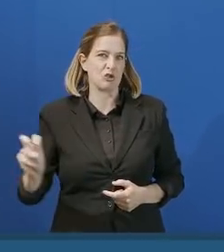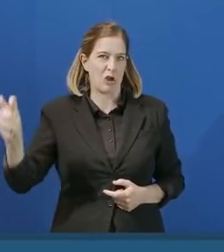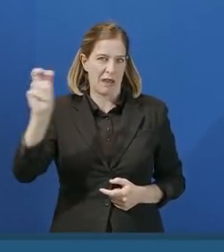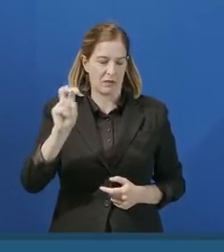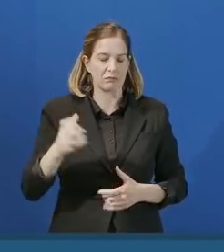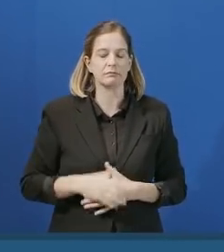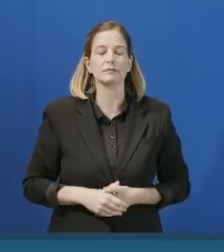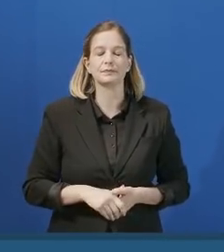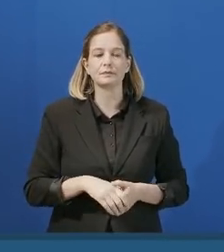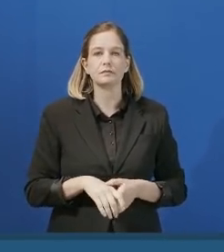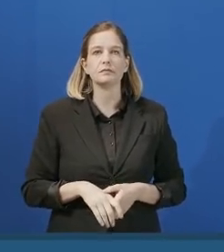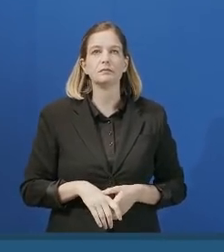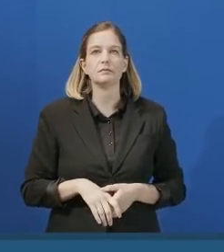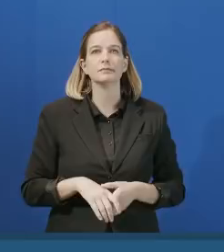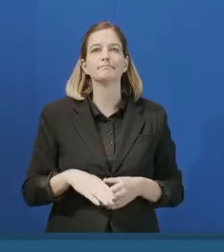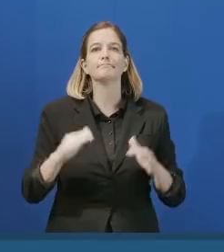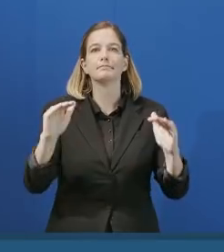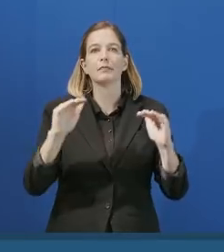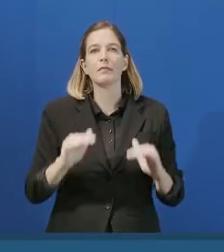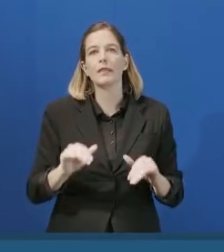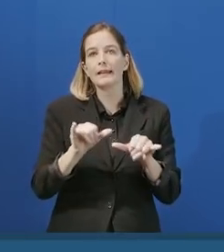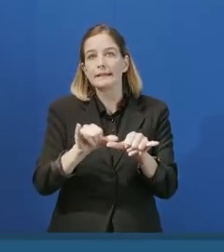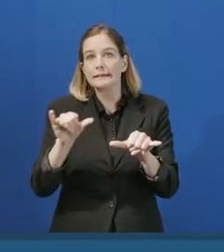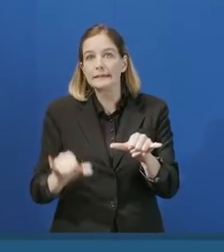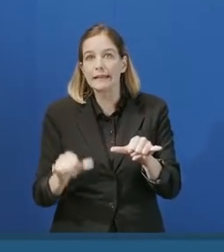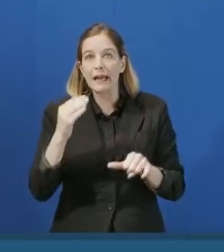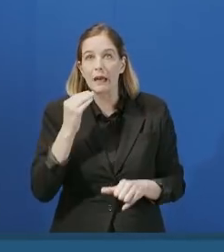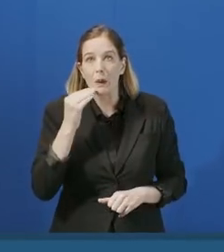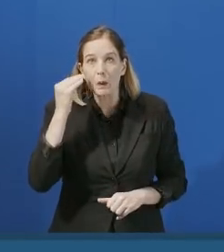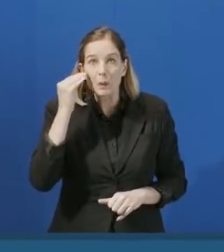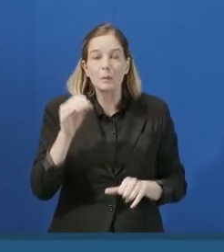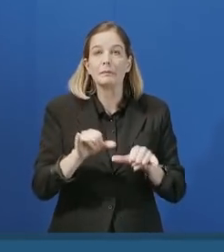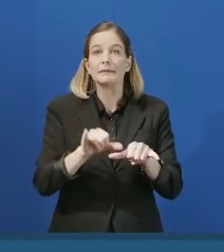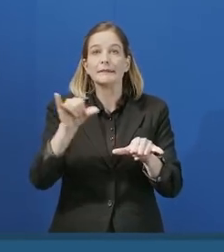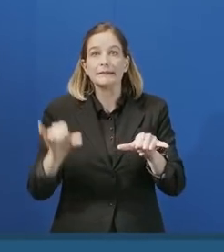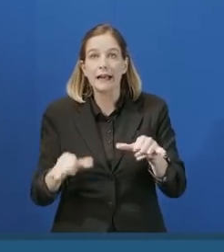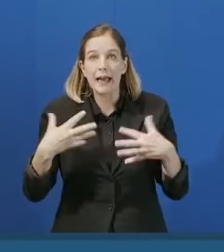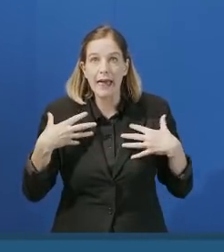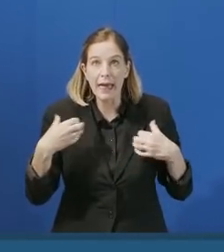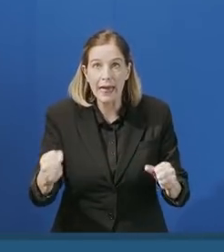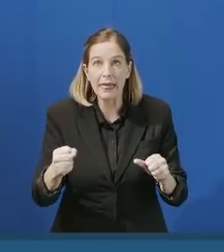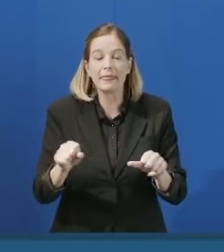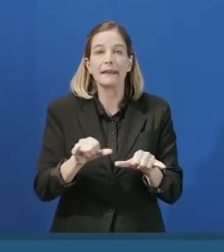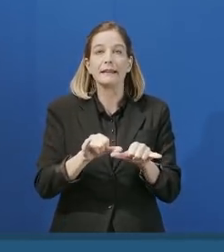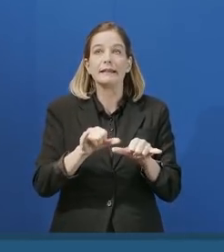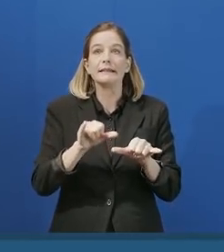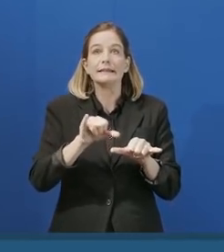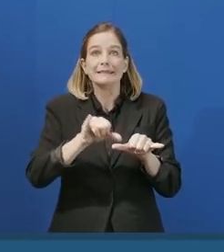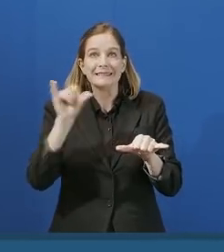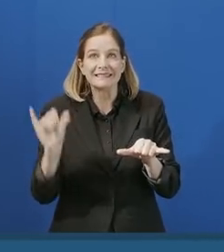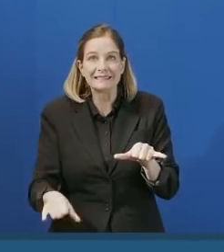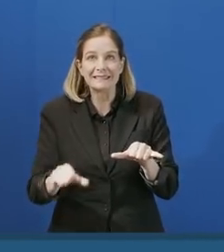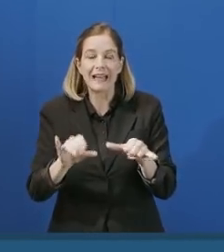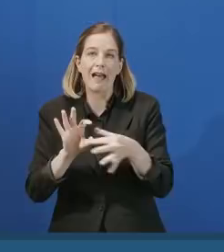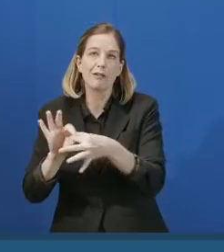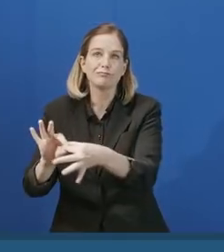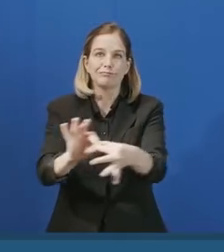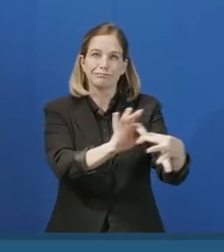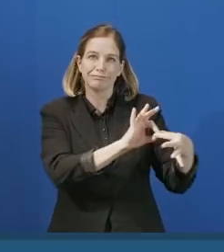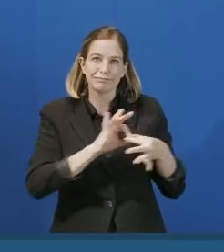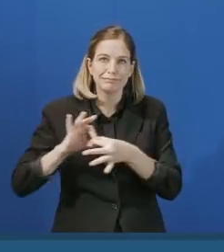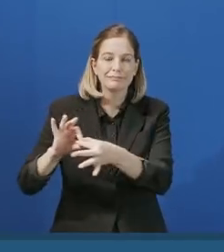Healthy, Stay Connected order is extended through May 15th with